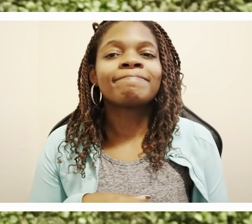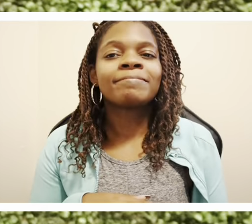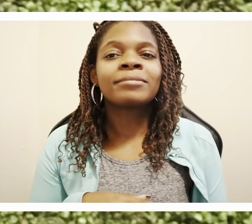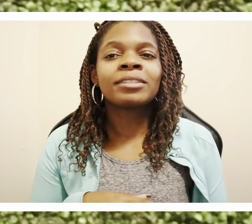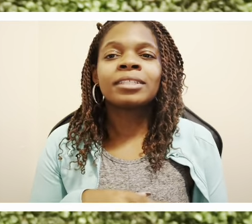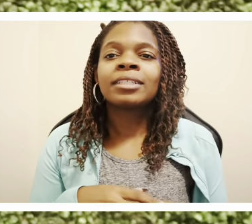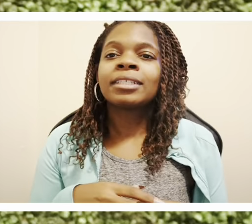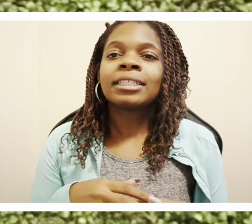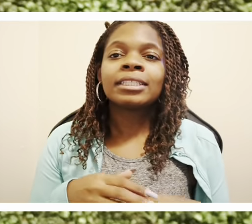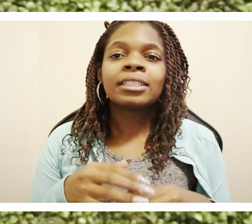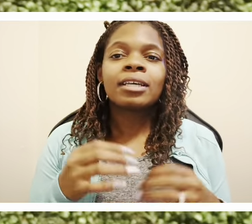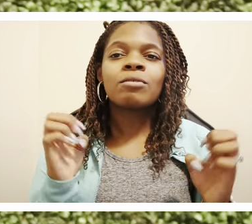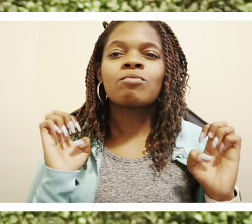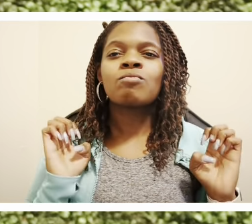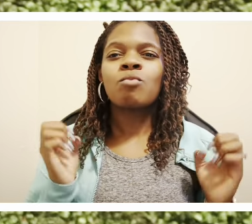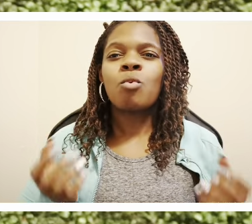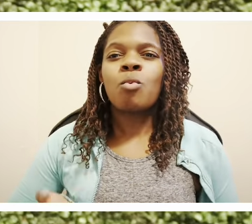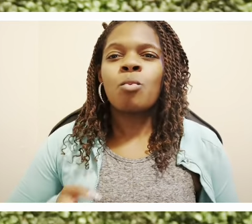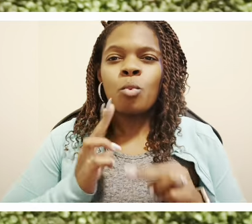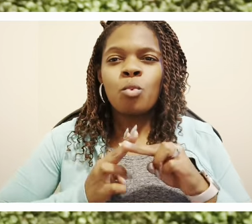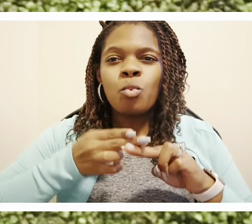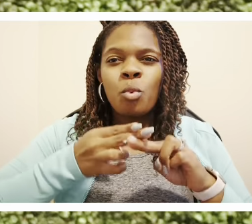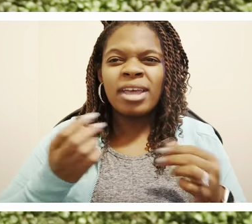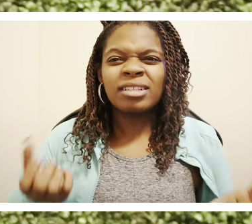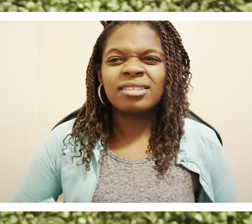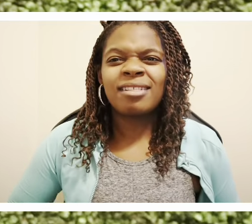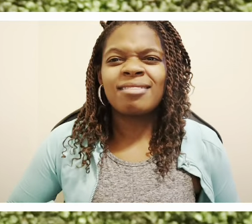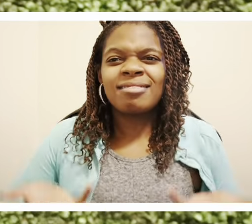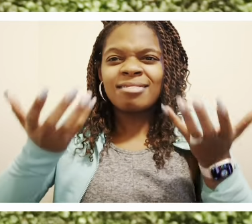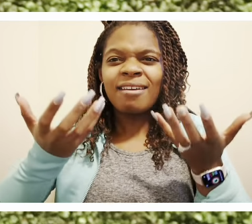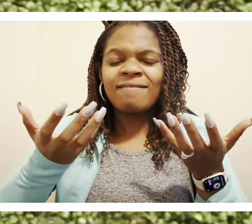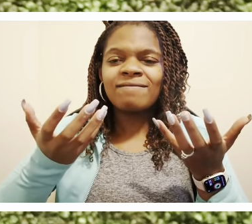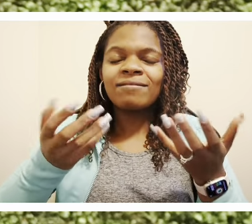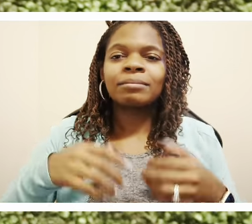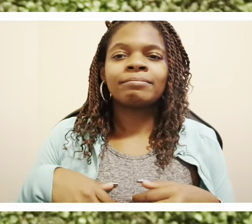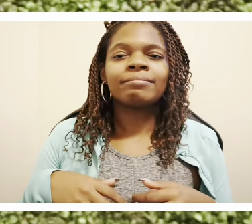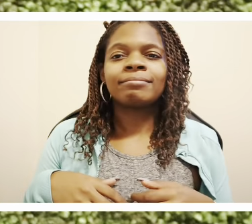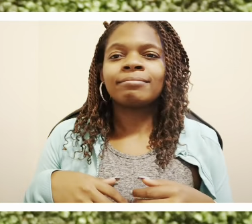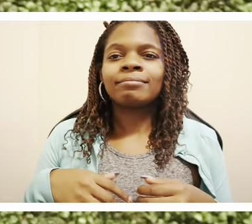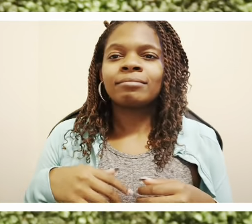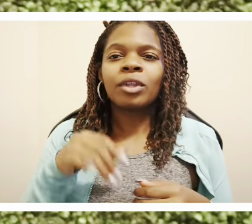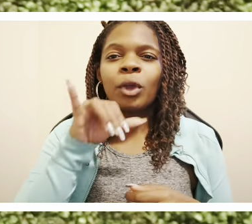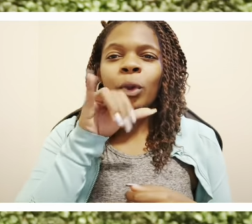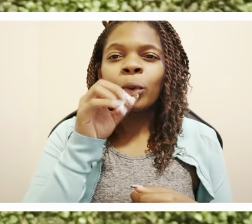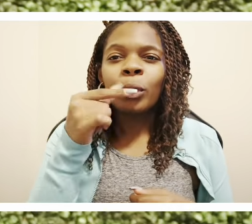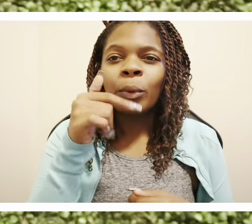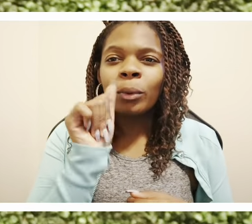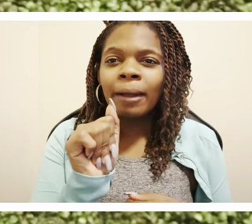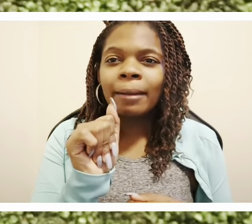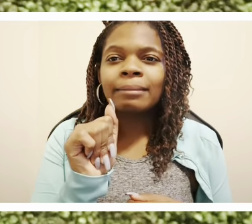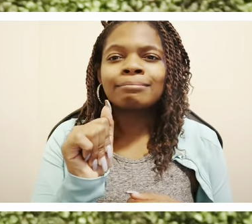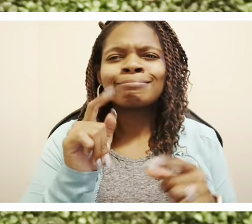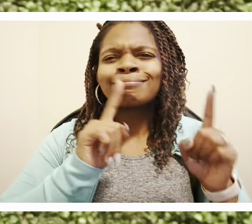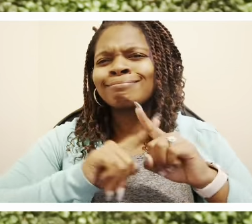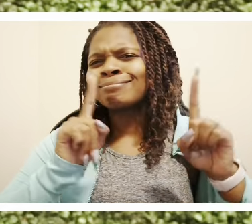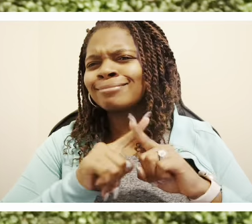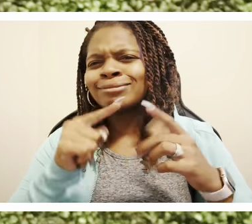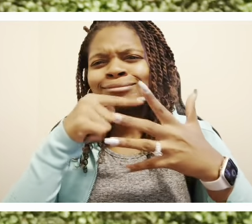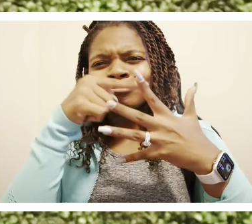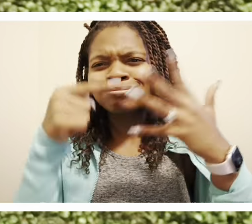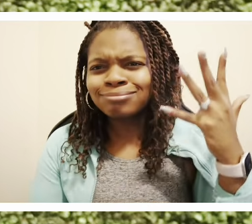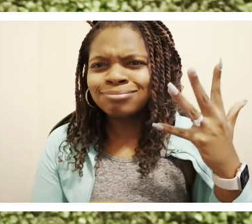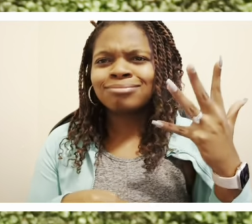skating to, you know, elliptical to weights to yoga to, you know, rowing a boat. I mean, it has so much